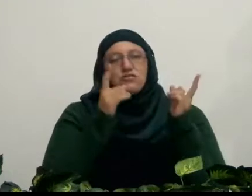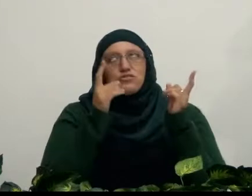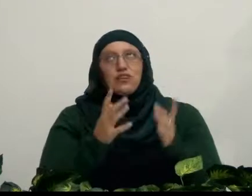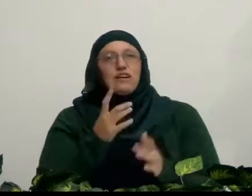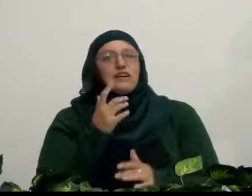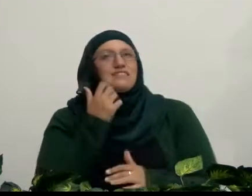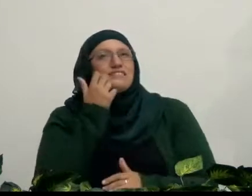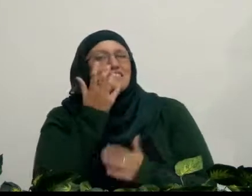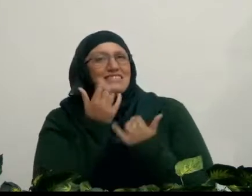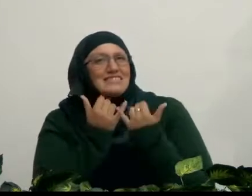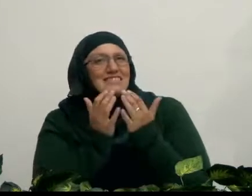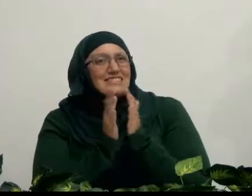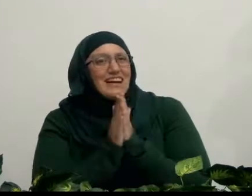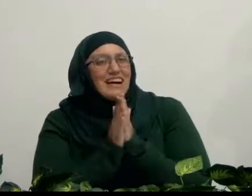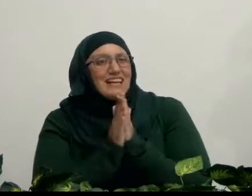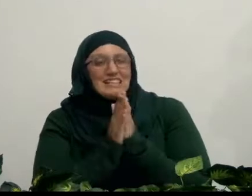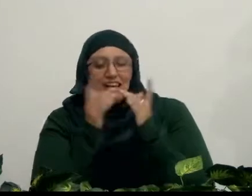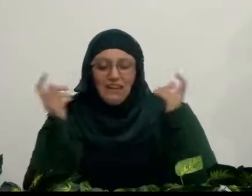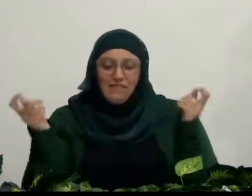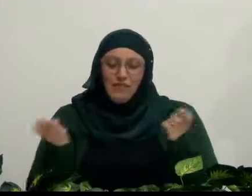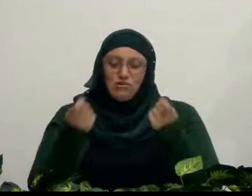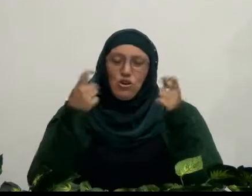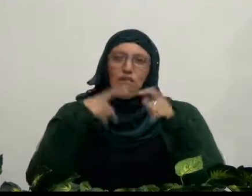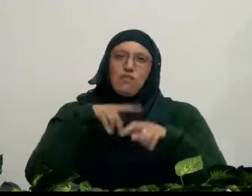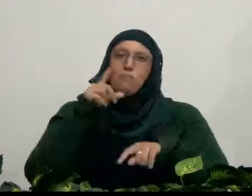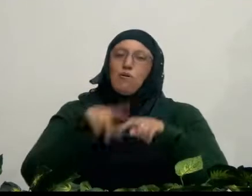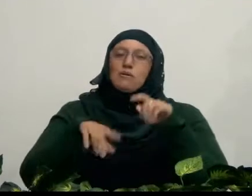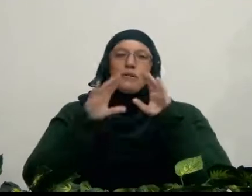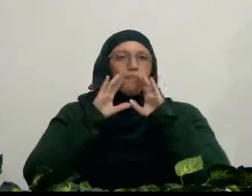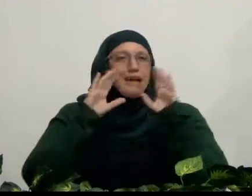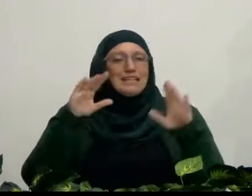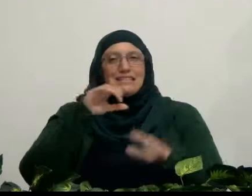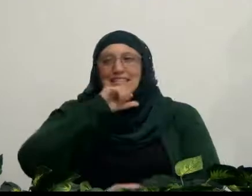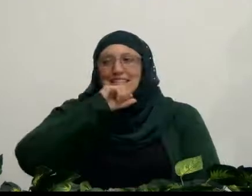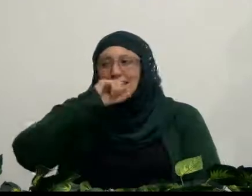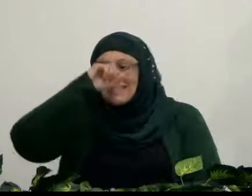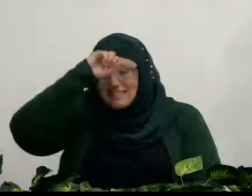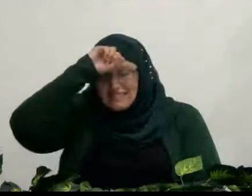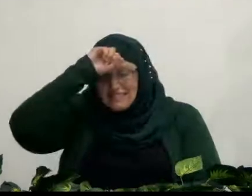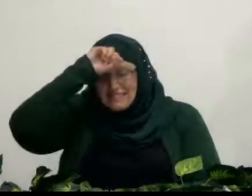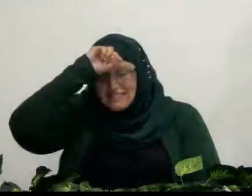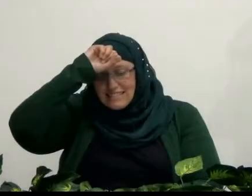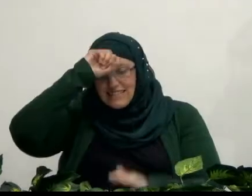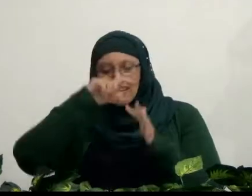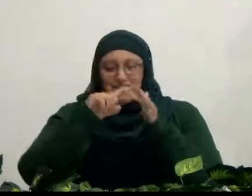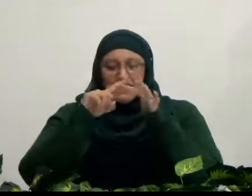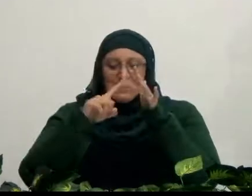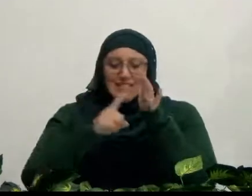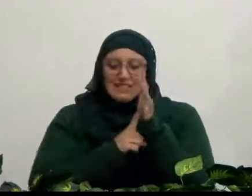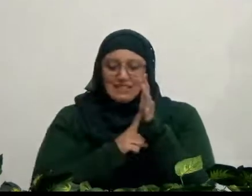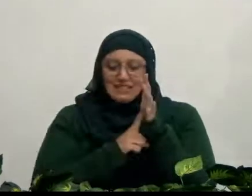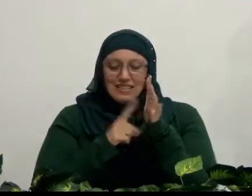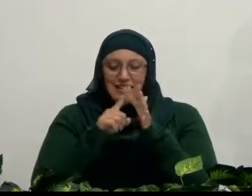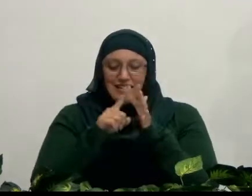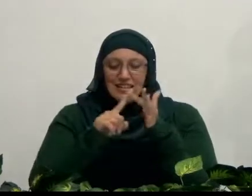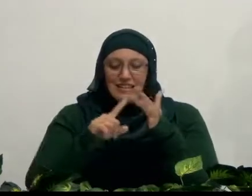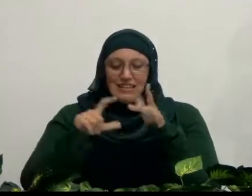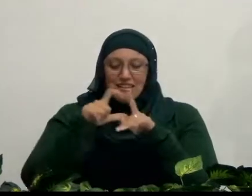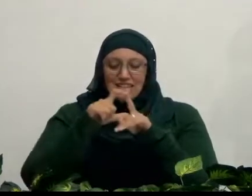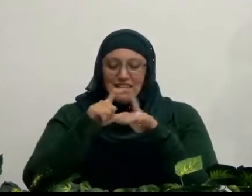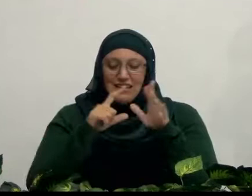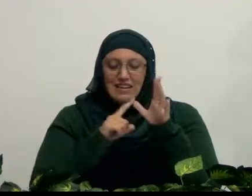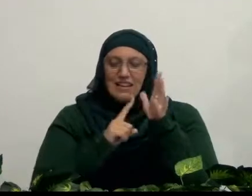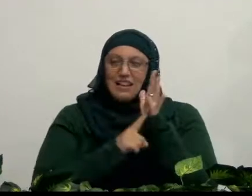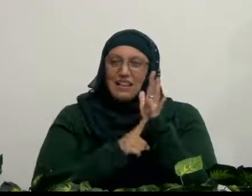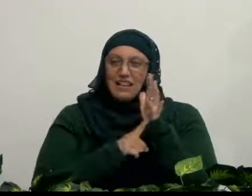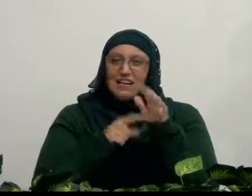the greatest Eid of Eid al Ghadeer. And Brother Hadi, who maybe for that reason, inshallah, for all the